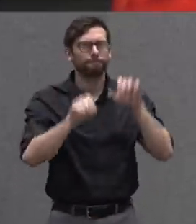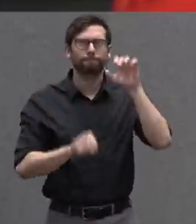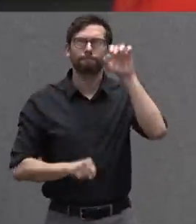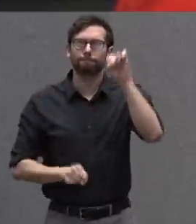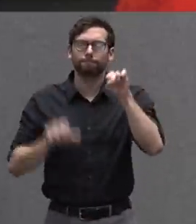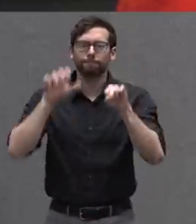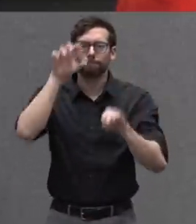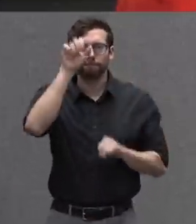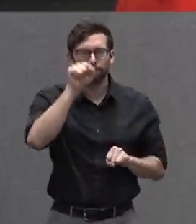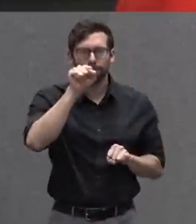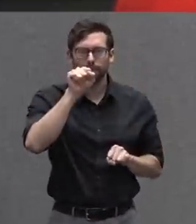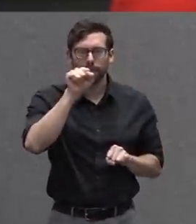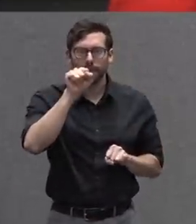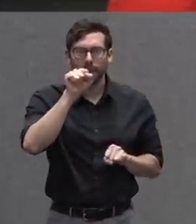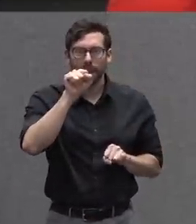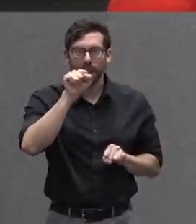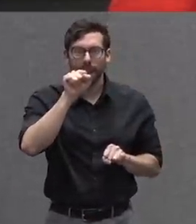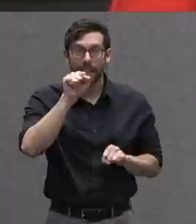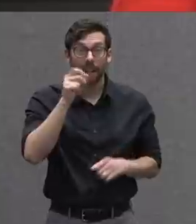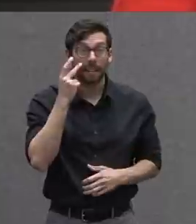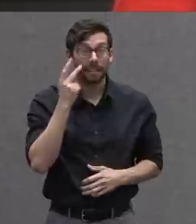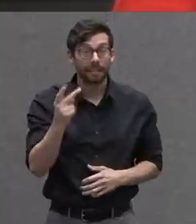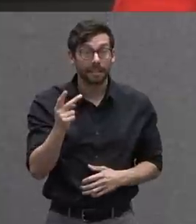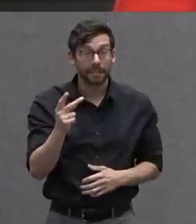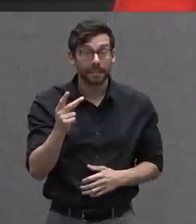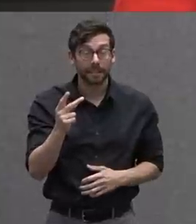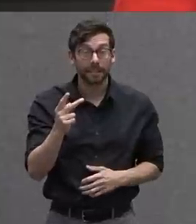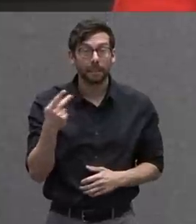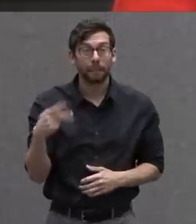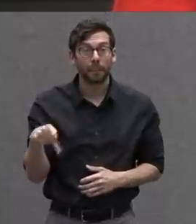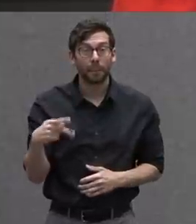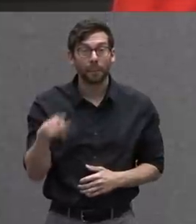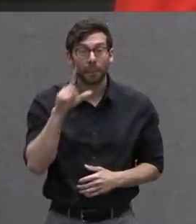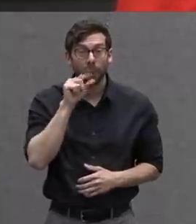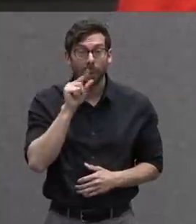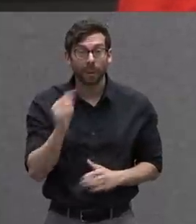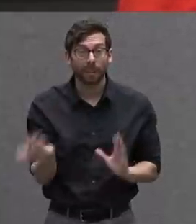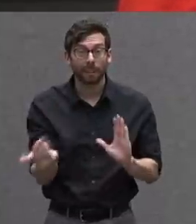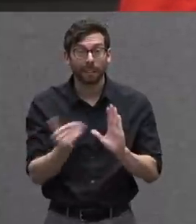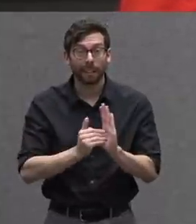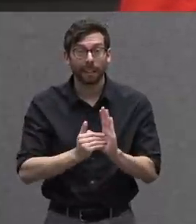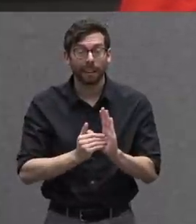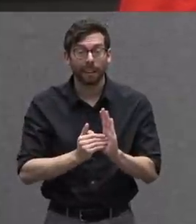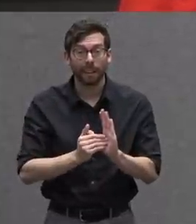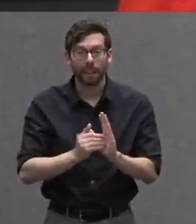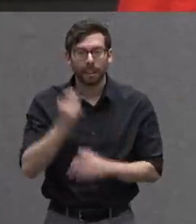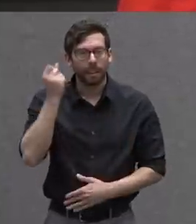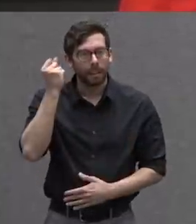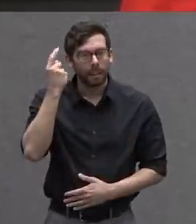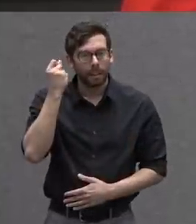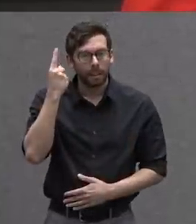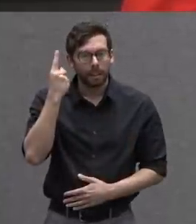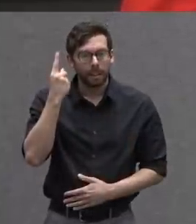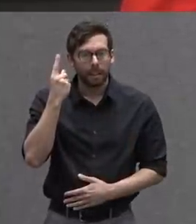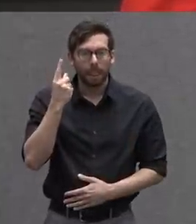and she comes to see that purple bird again. But this time, the bird is in a cage.